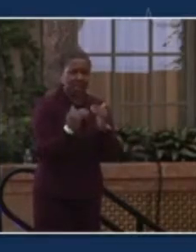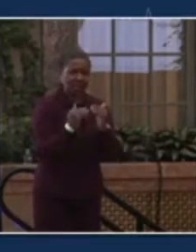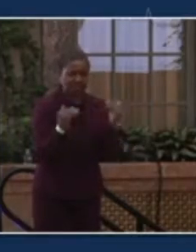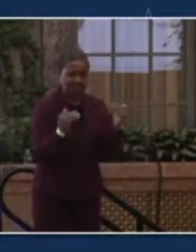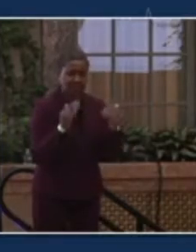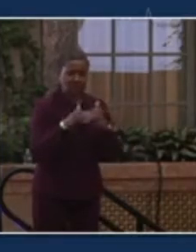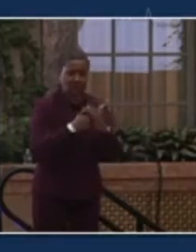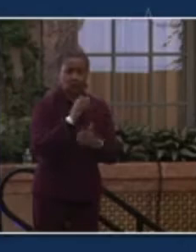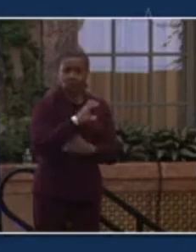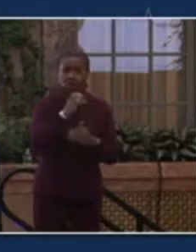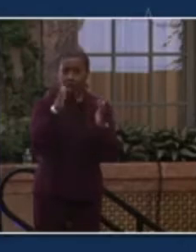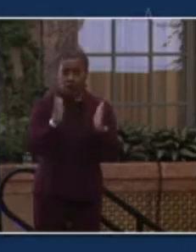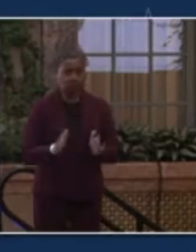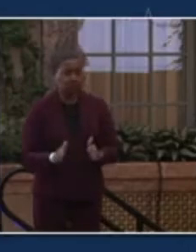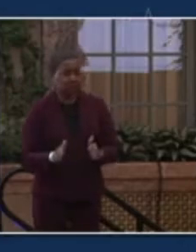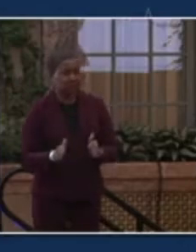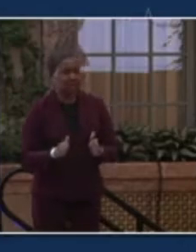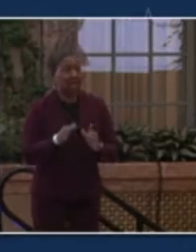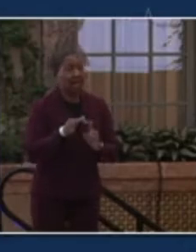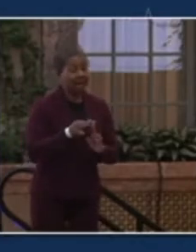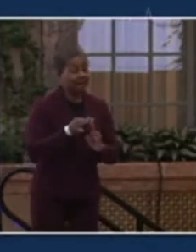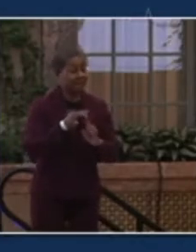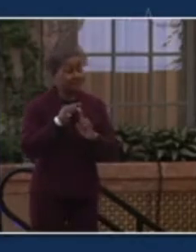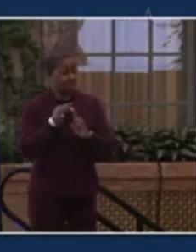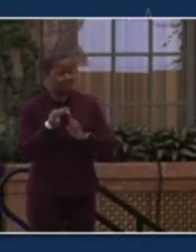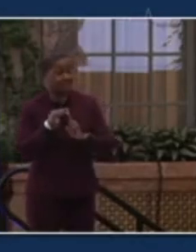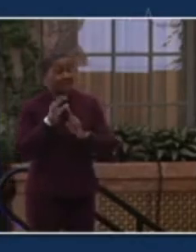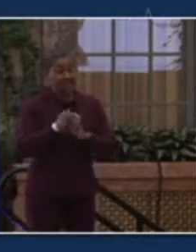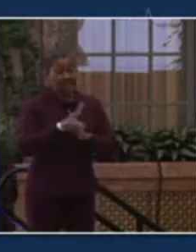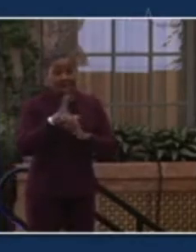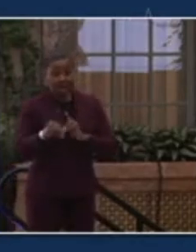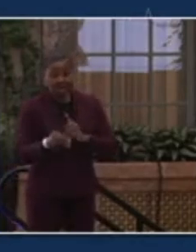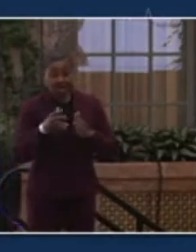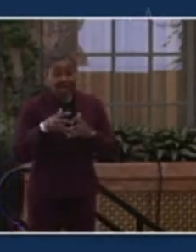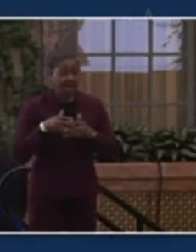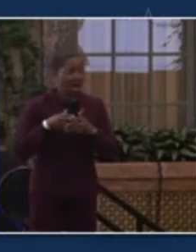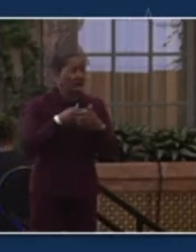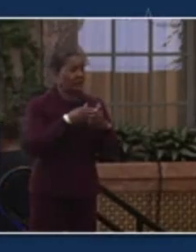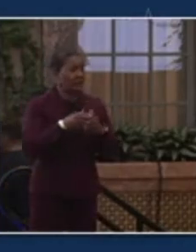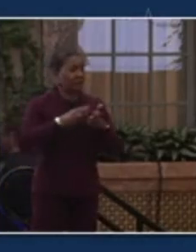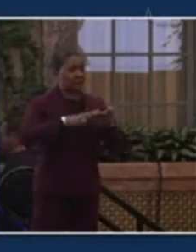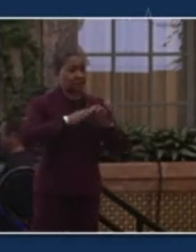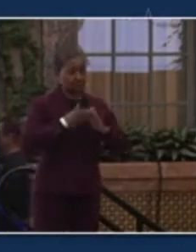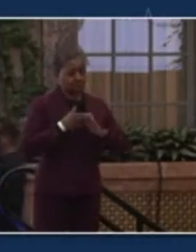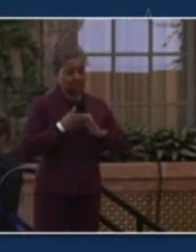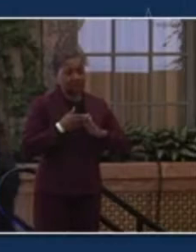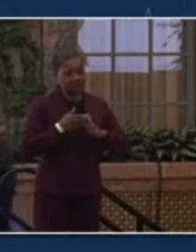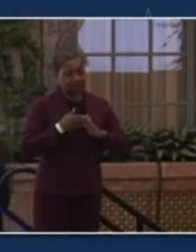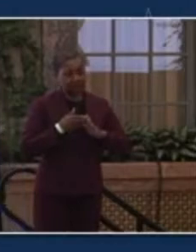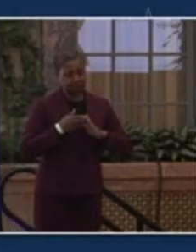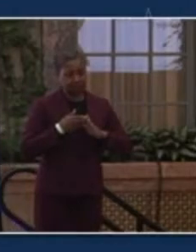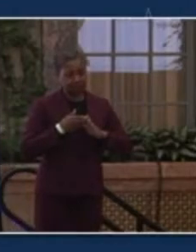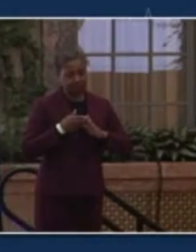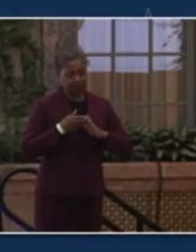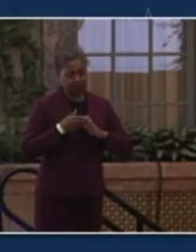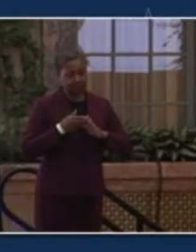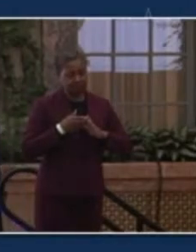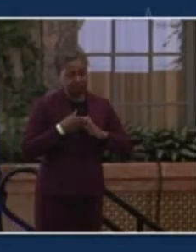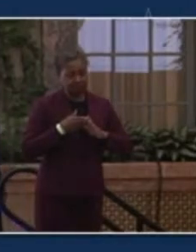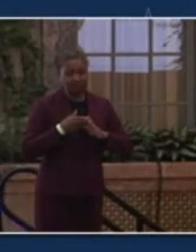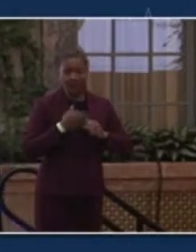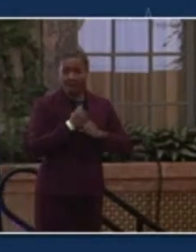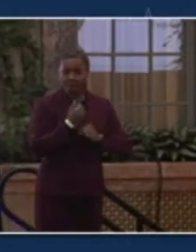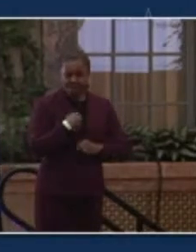all Chicagoans, especially the African American community. Make